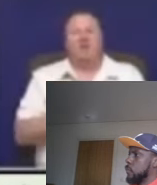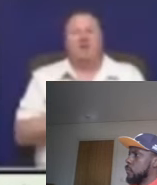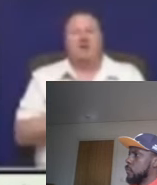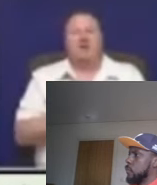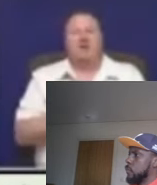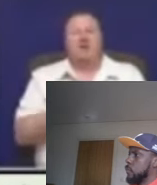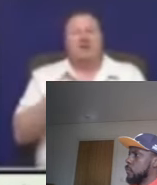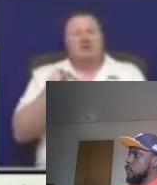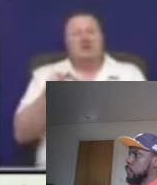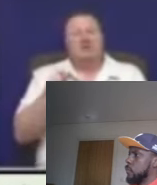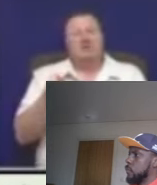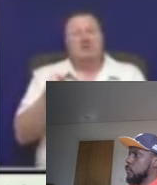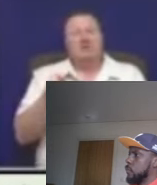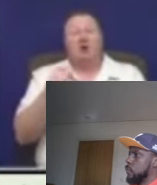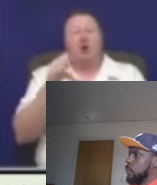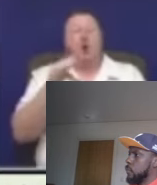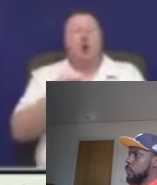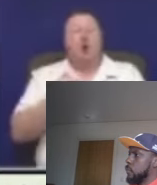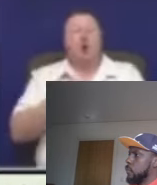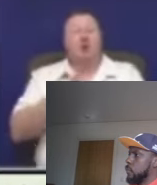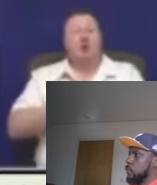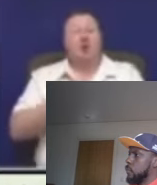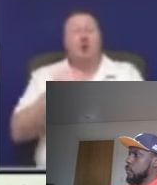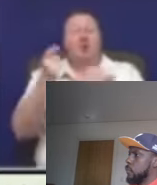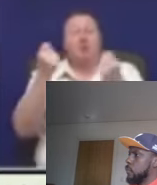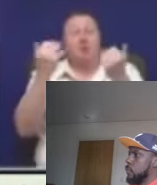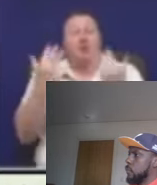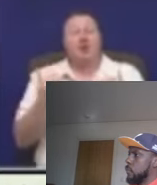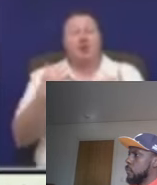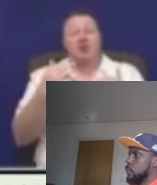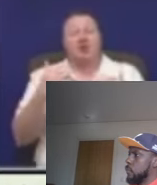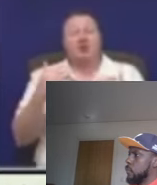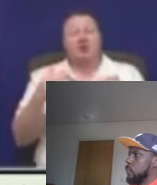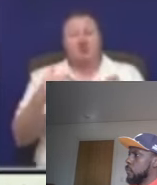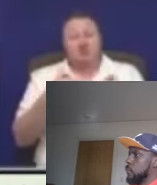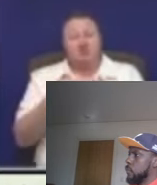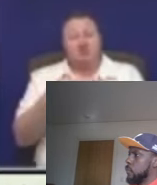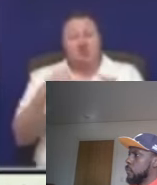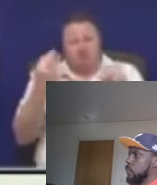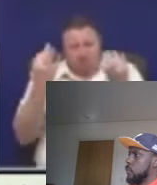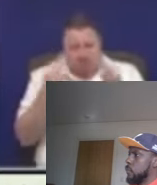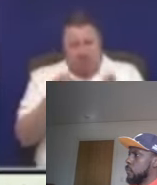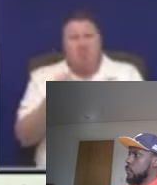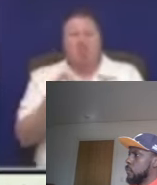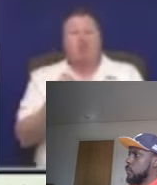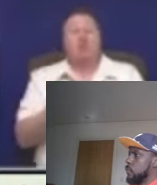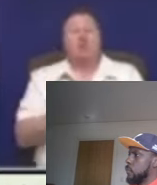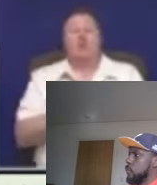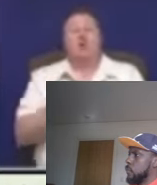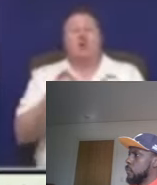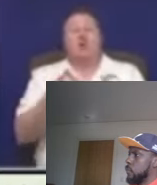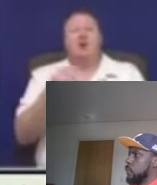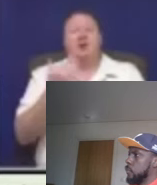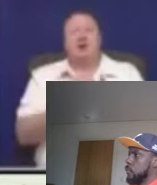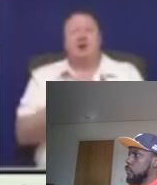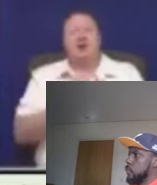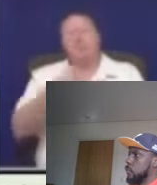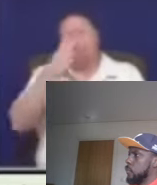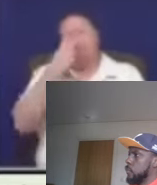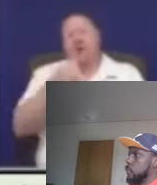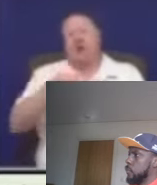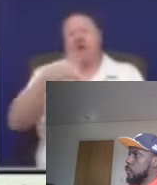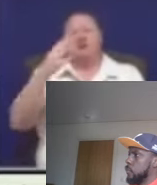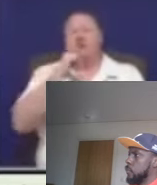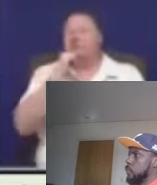meet their obligations on time and within budget will face immediate repercussions, including blacklisting. And not just